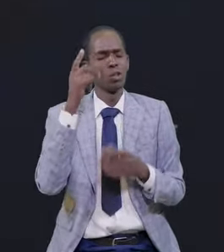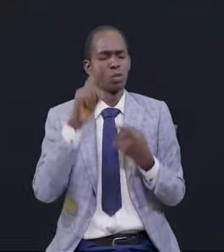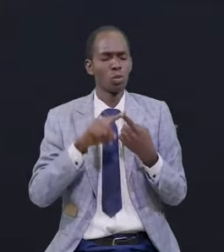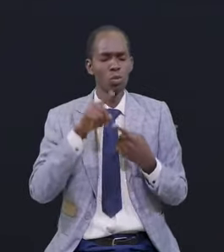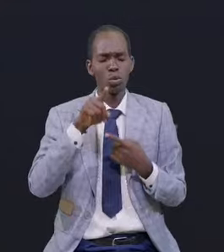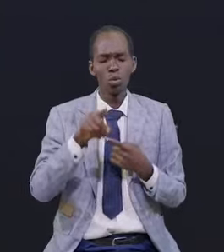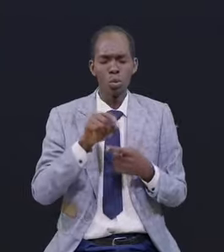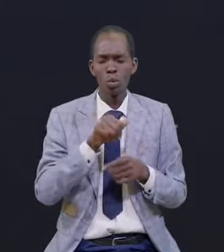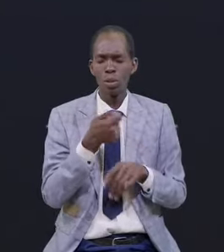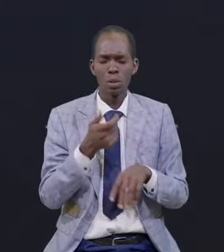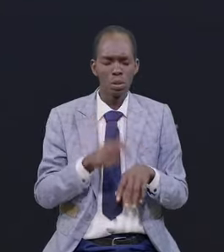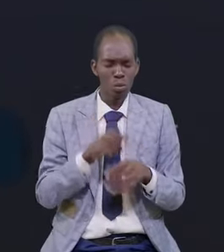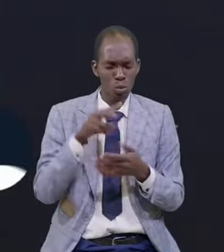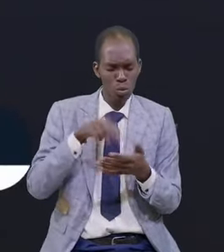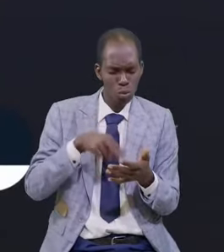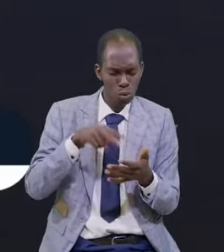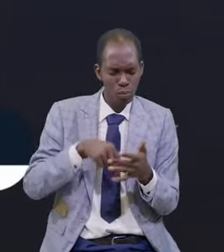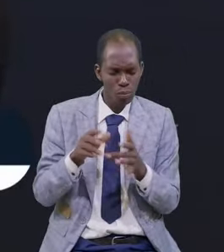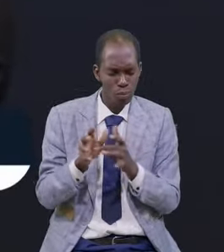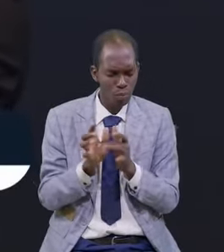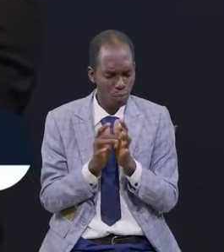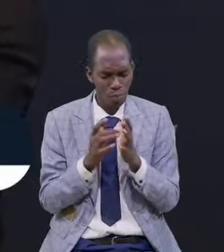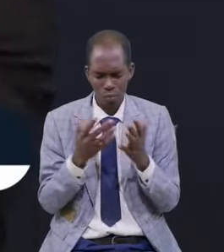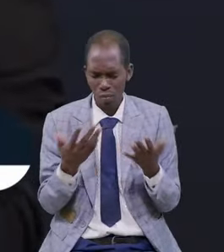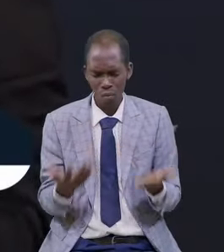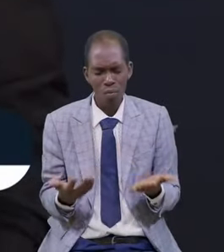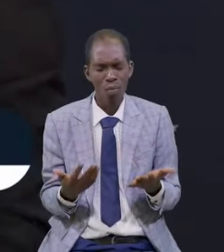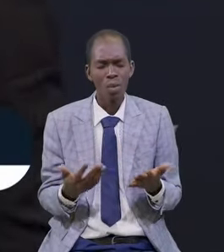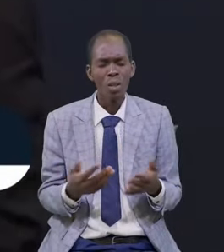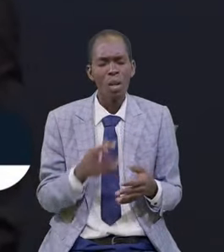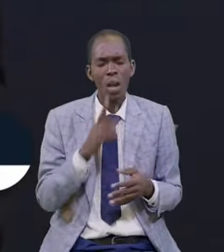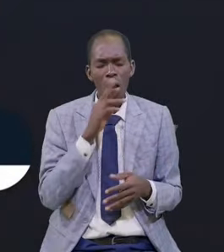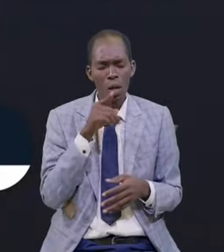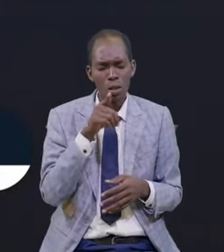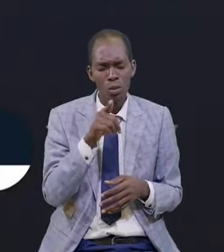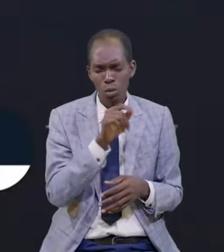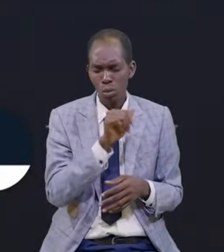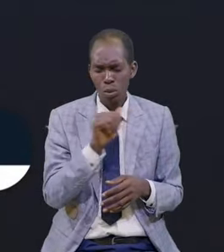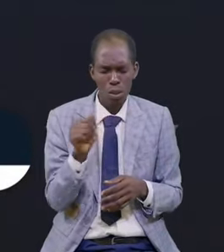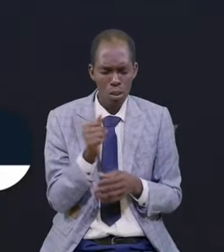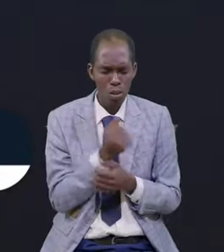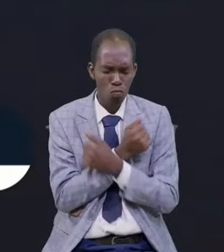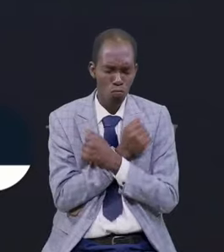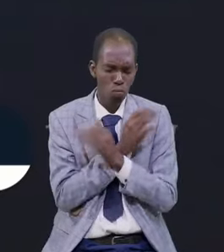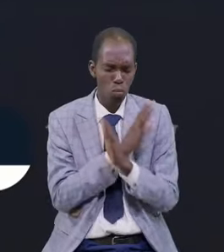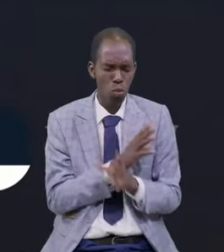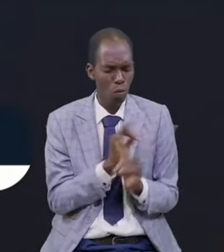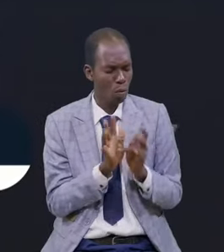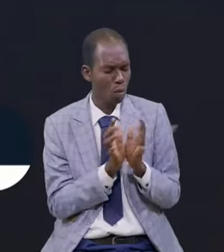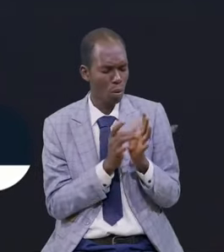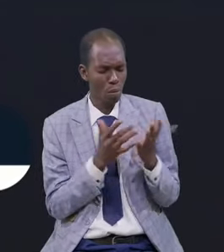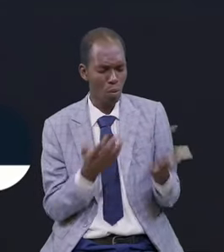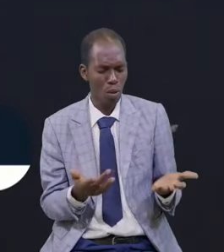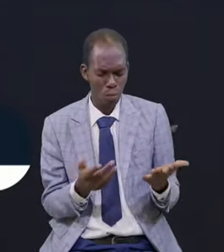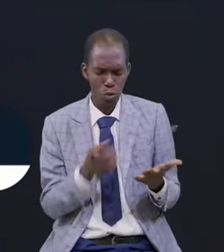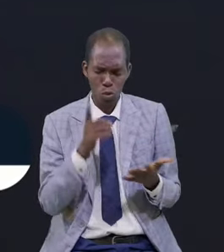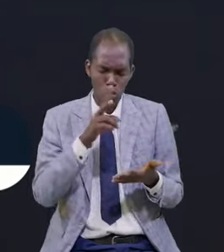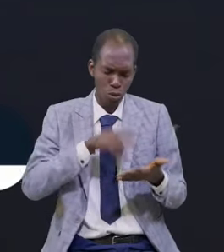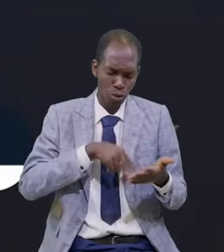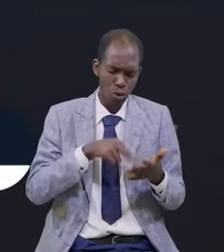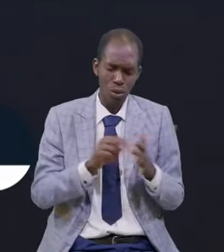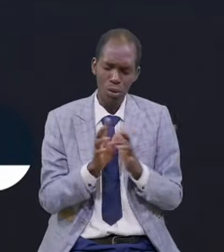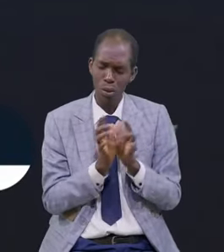student of the Bible who is interpreting the Bible to you Jesus is the one interpreting it to the heart not to the